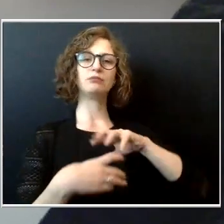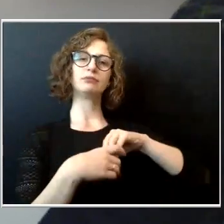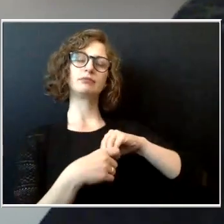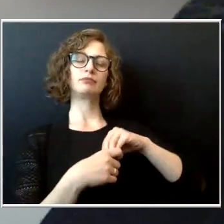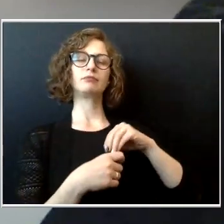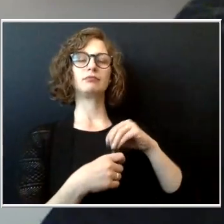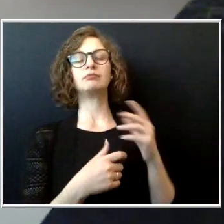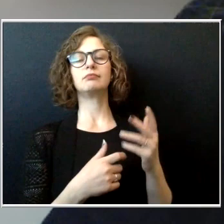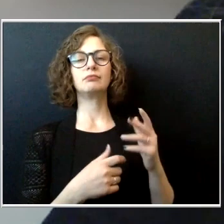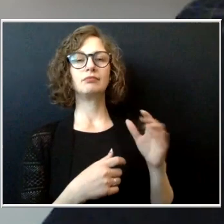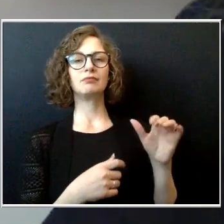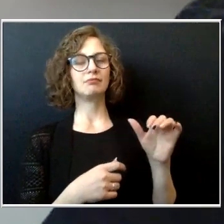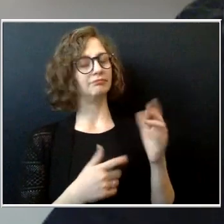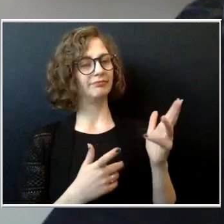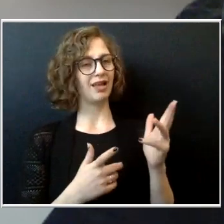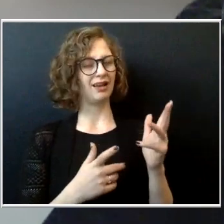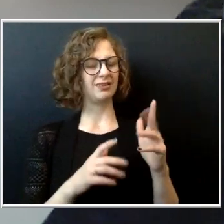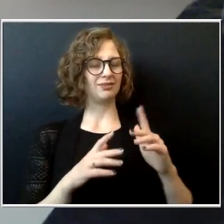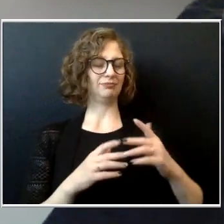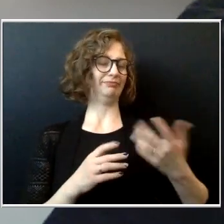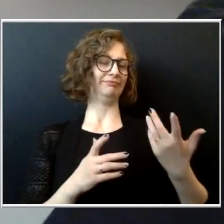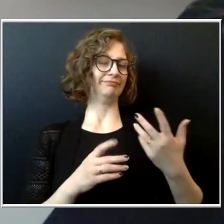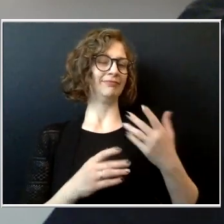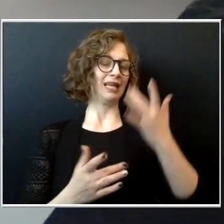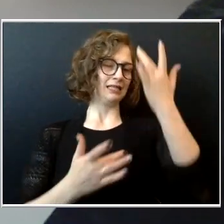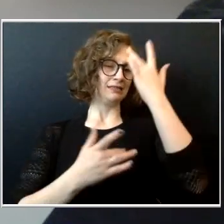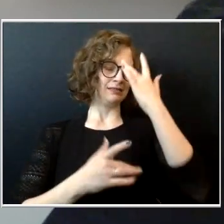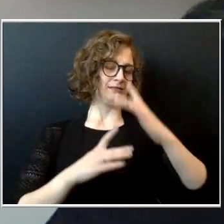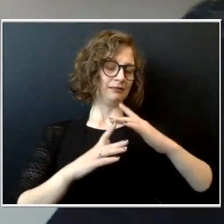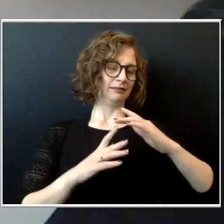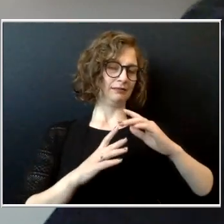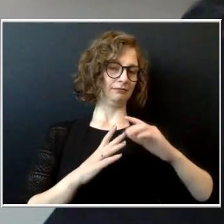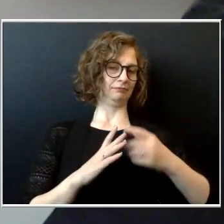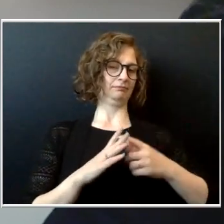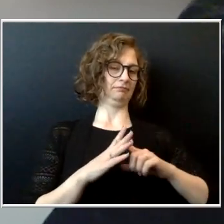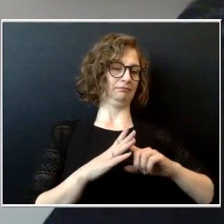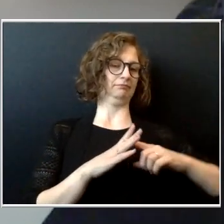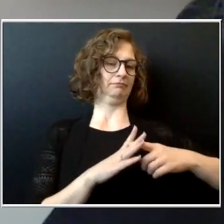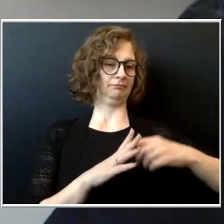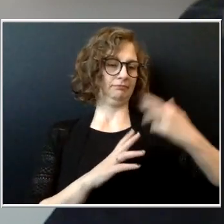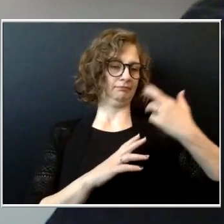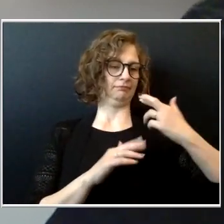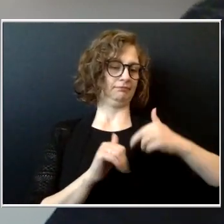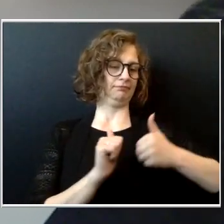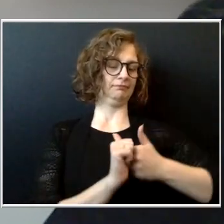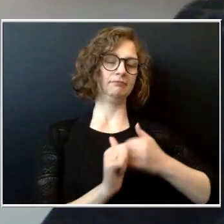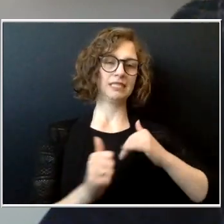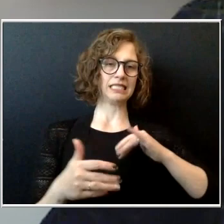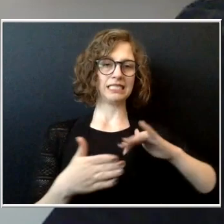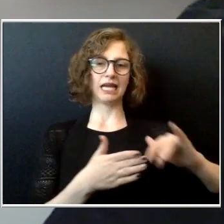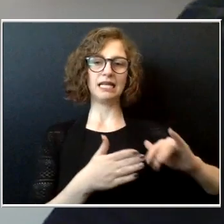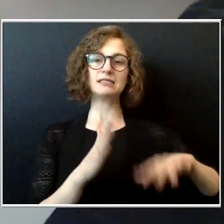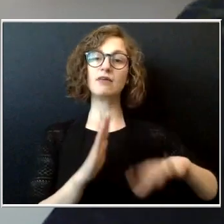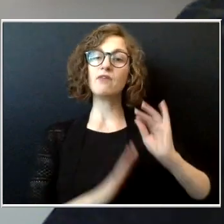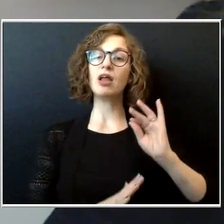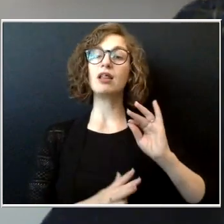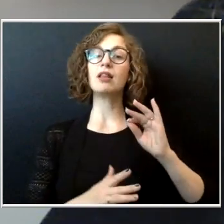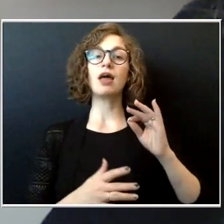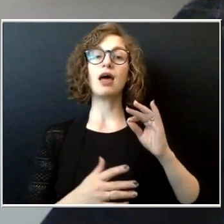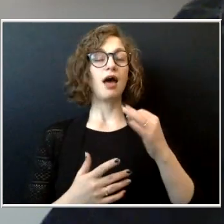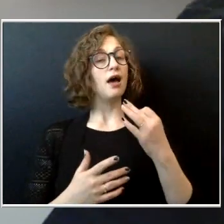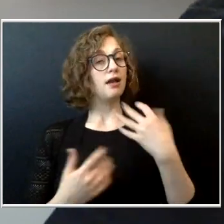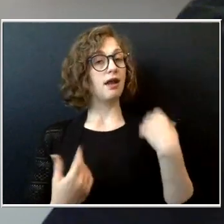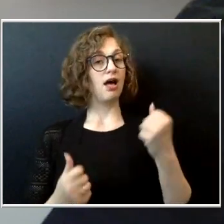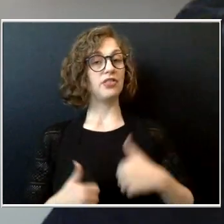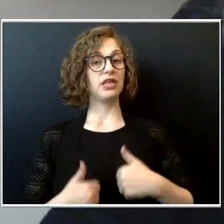that maintaining a healthy weight and an active lifestyle early in life actually reduces the risk of cancer in these individuals who are already at